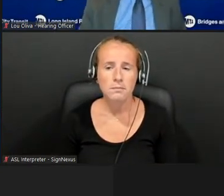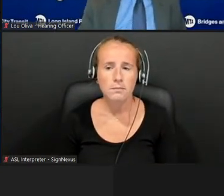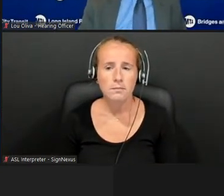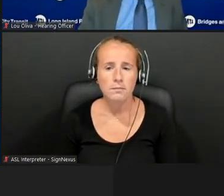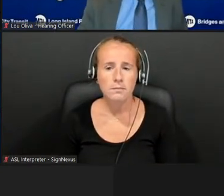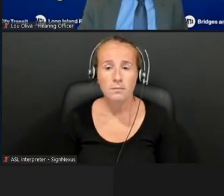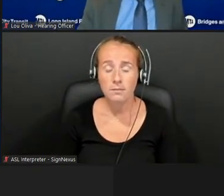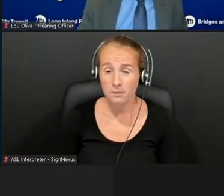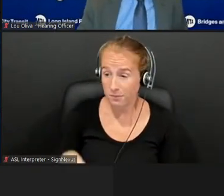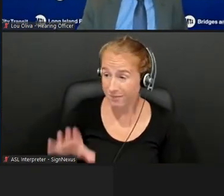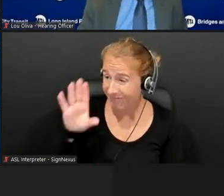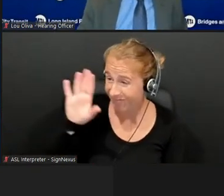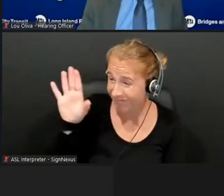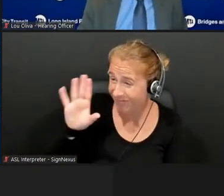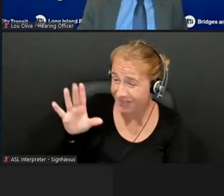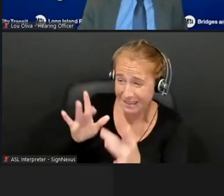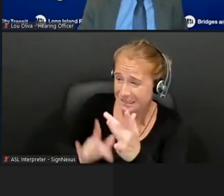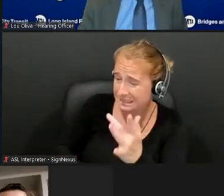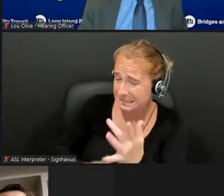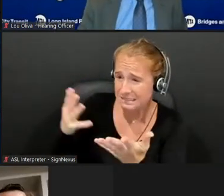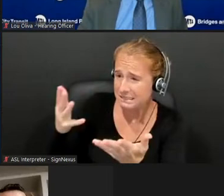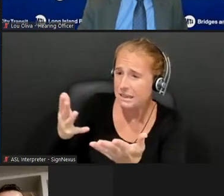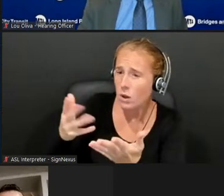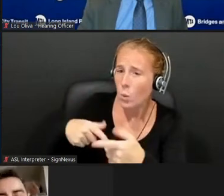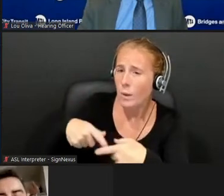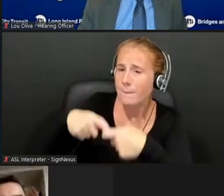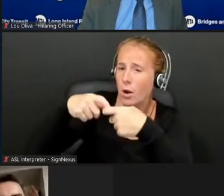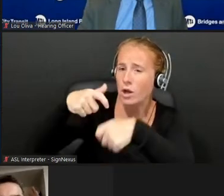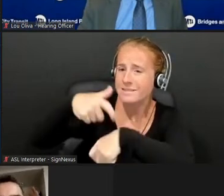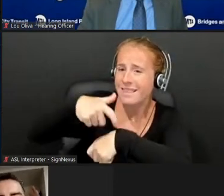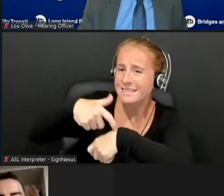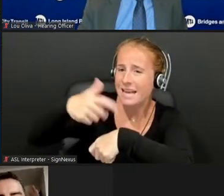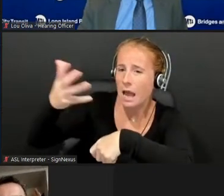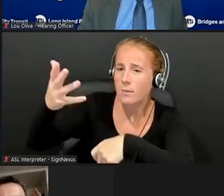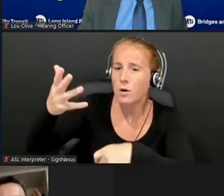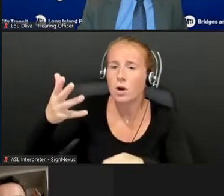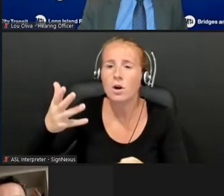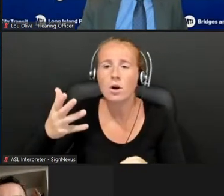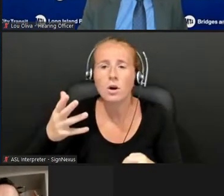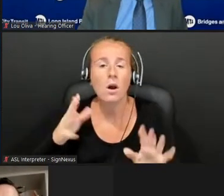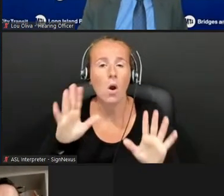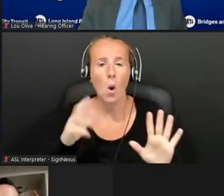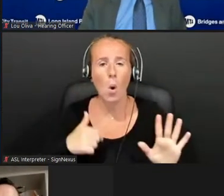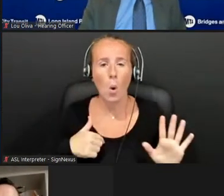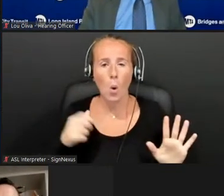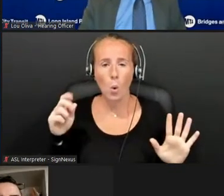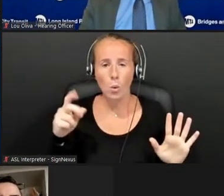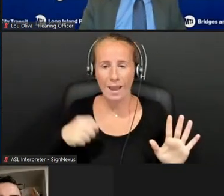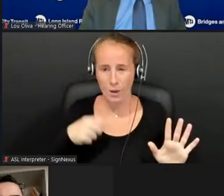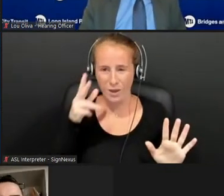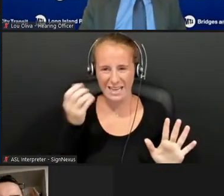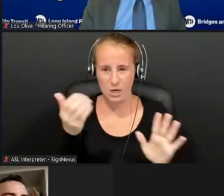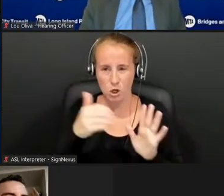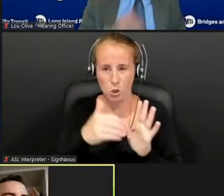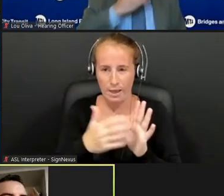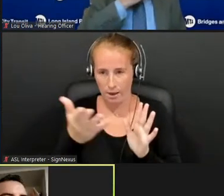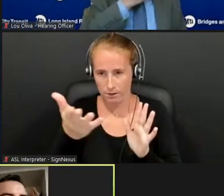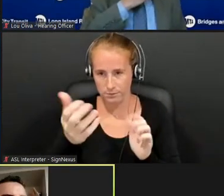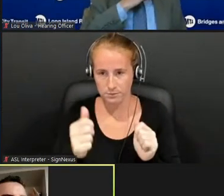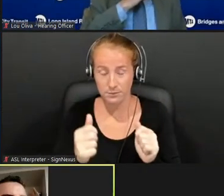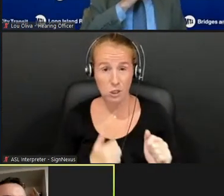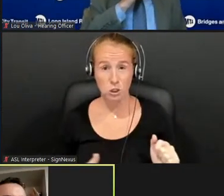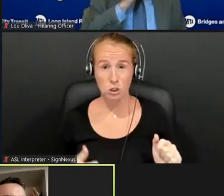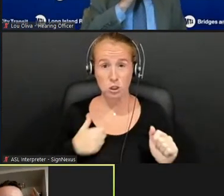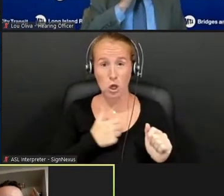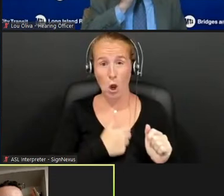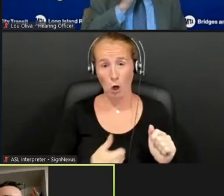Jose we lost you we paused the timer you're able to okay we can hear you guys I'm here sorry about